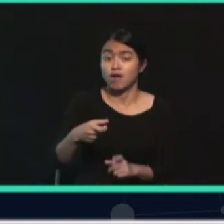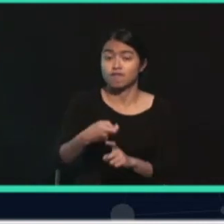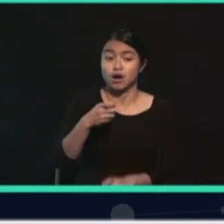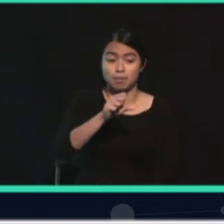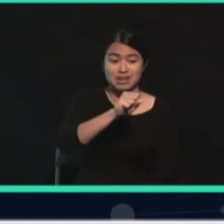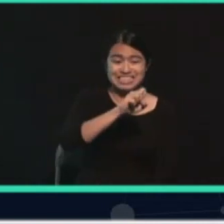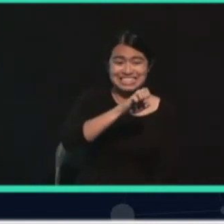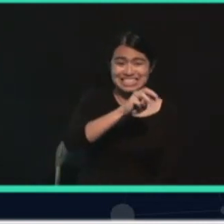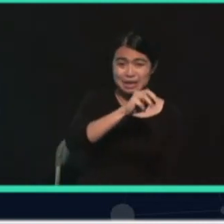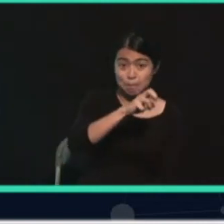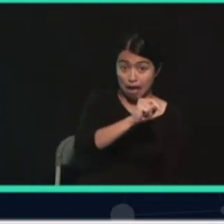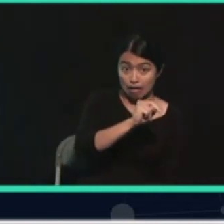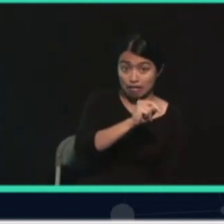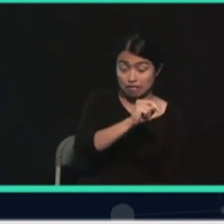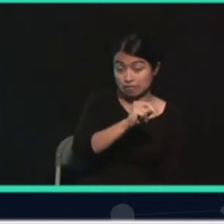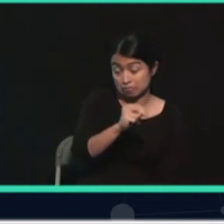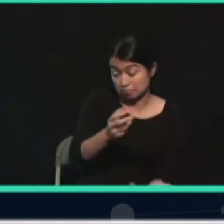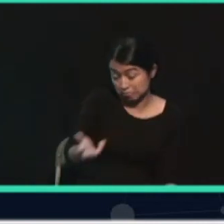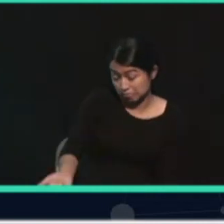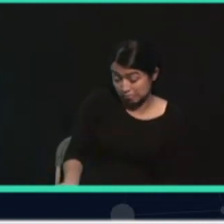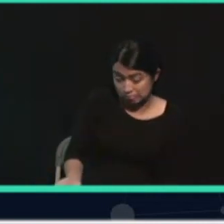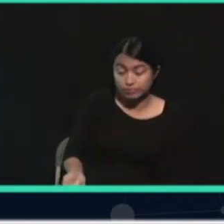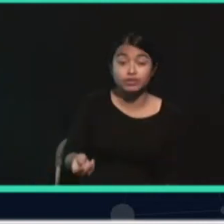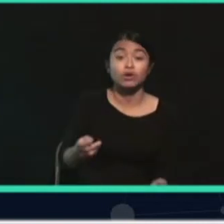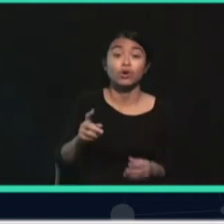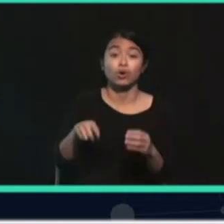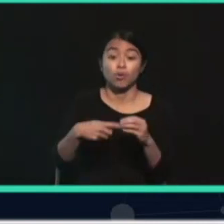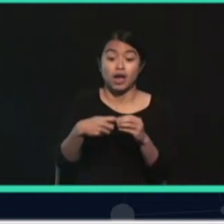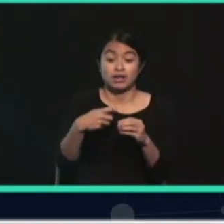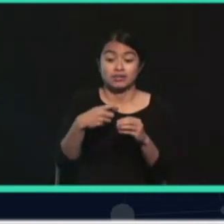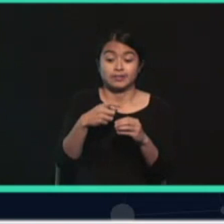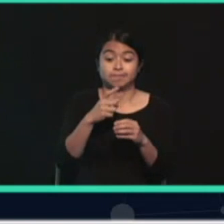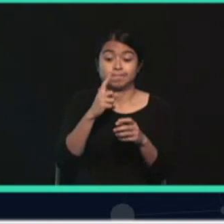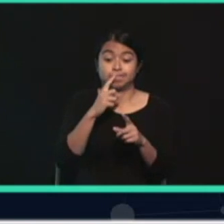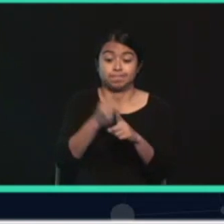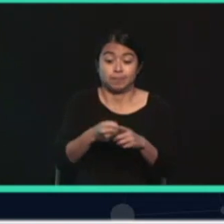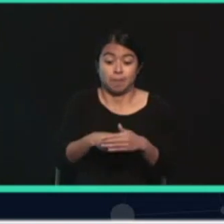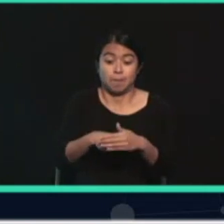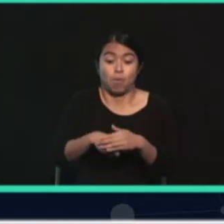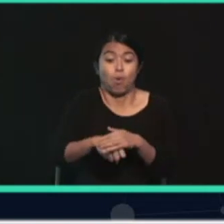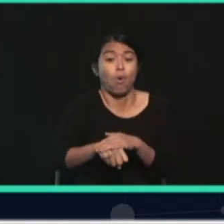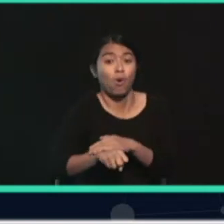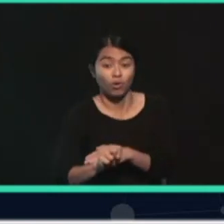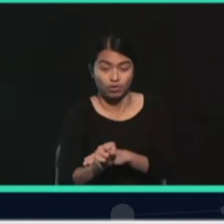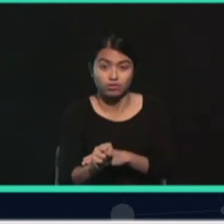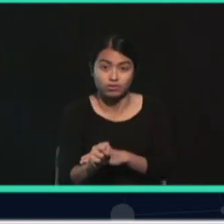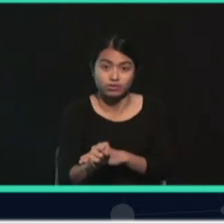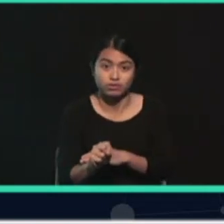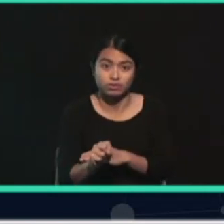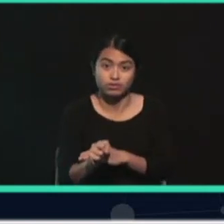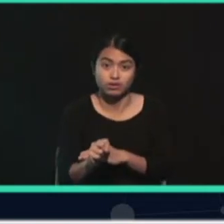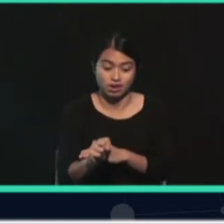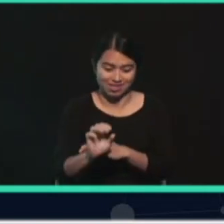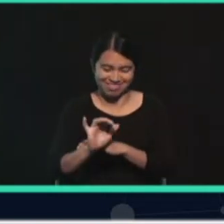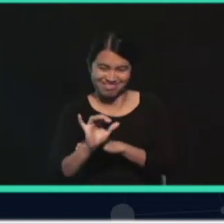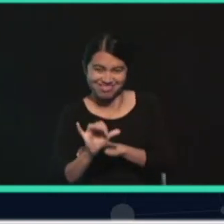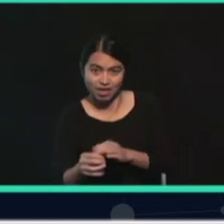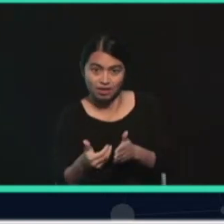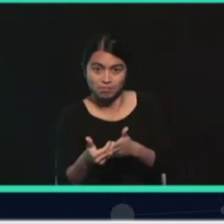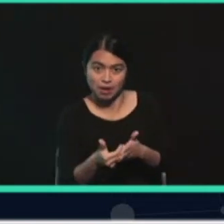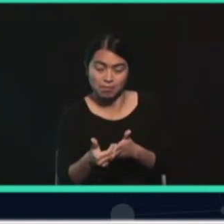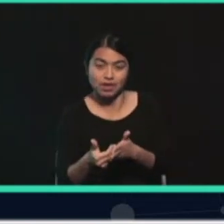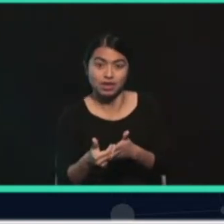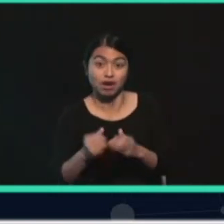the placenta. And as soon as we're born, there's a dramatic confrontation of the child with